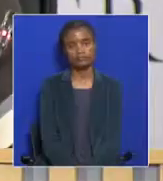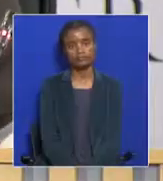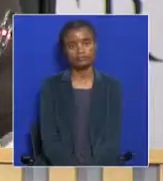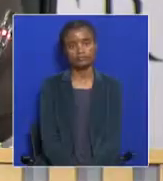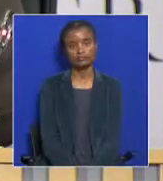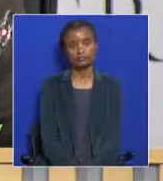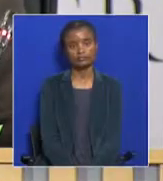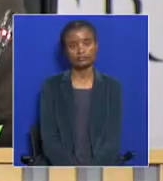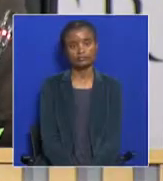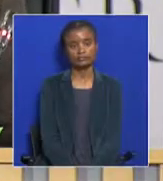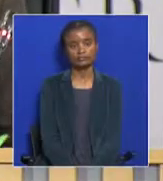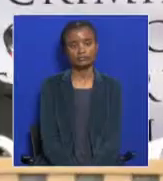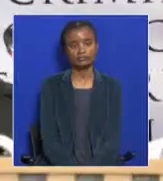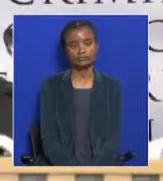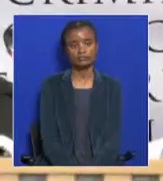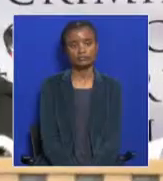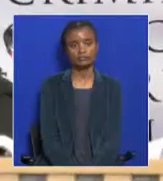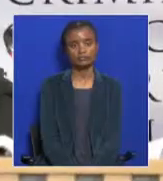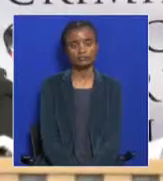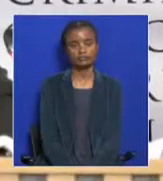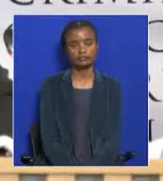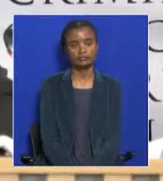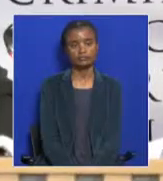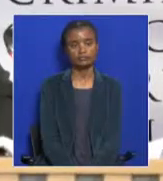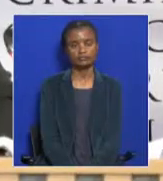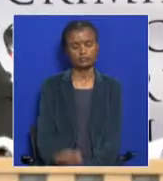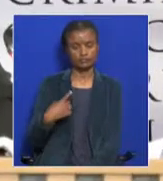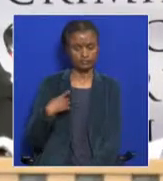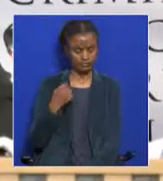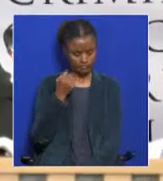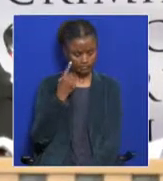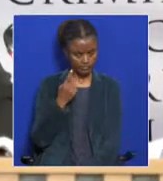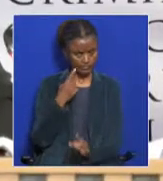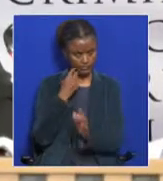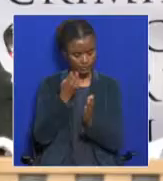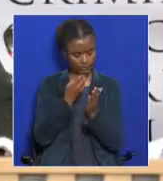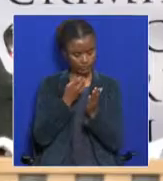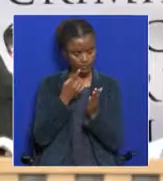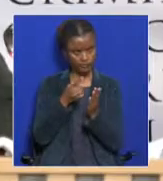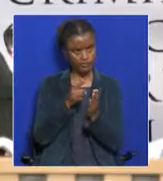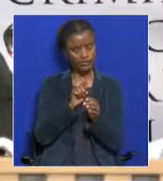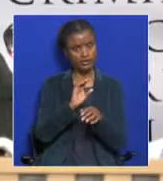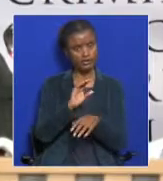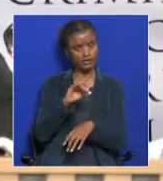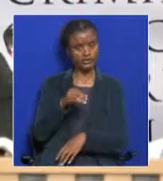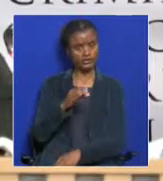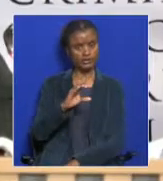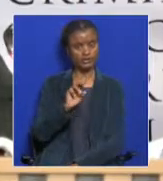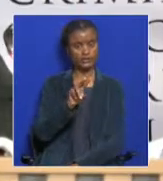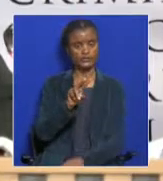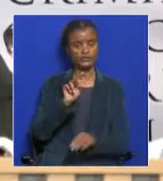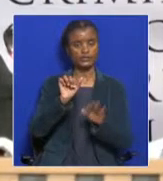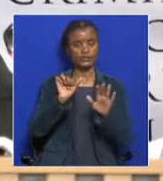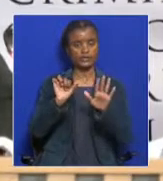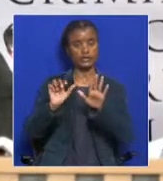As I understand it, we are looking for CJC 268, the investigation diary,